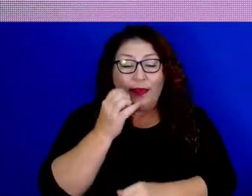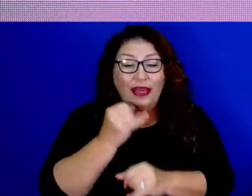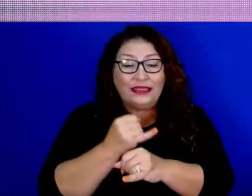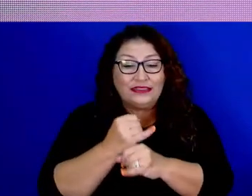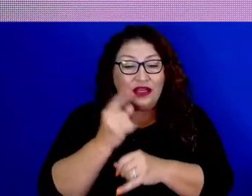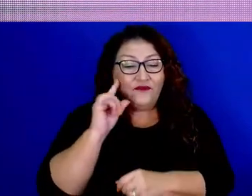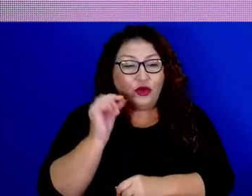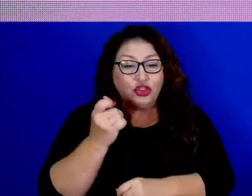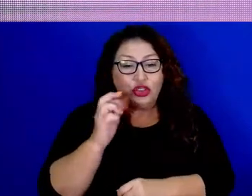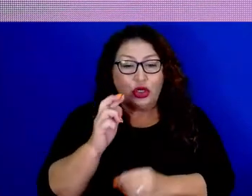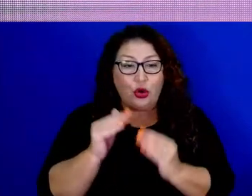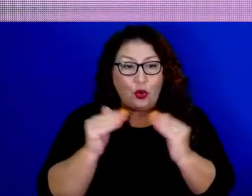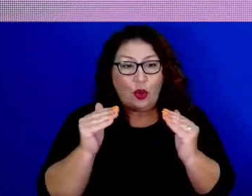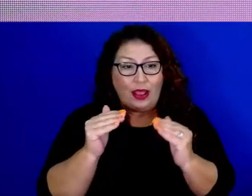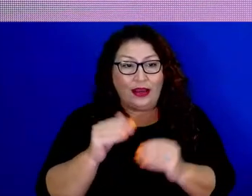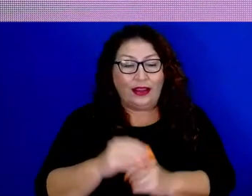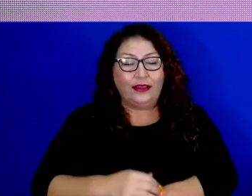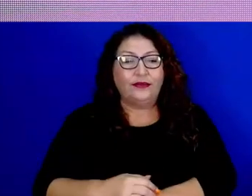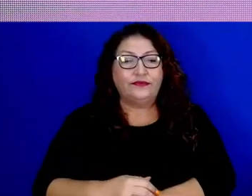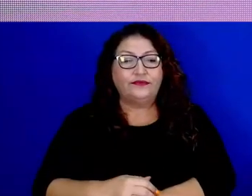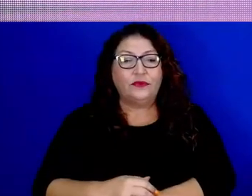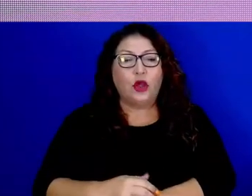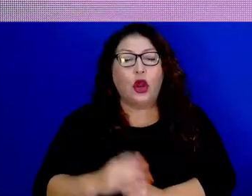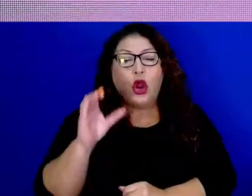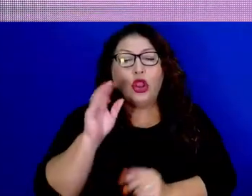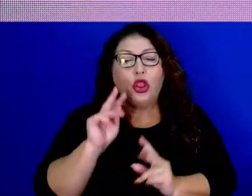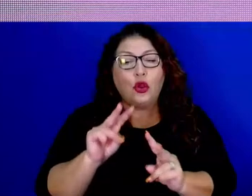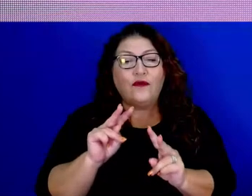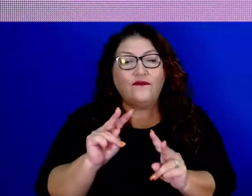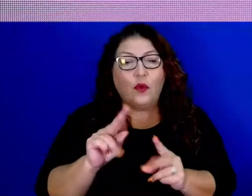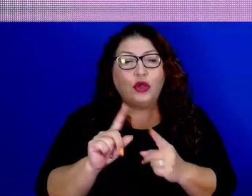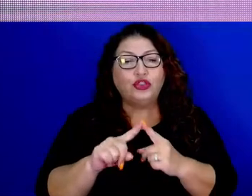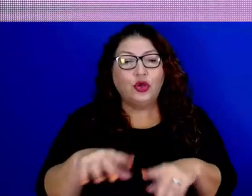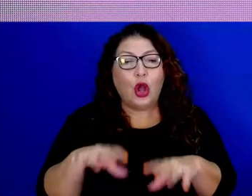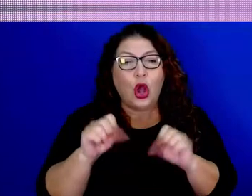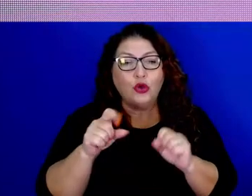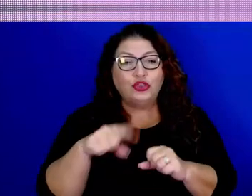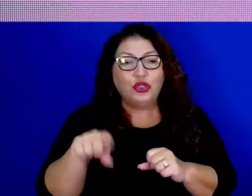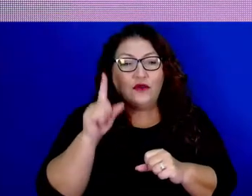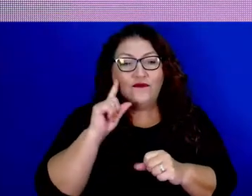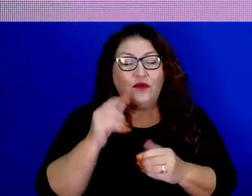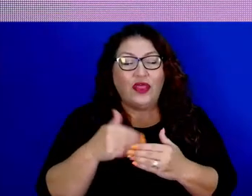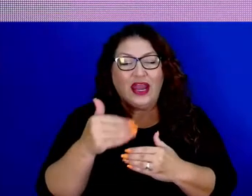EIGE, are looking forward to hosting you for the next few hours.